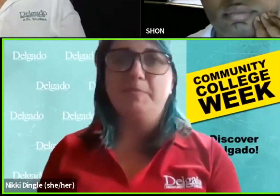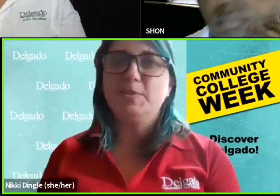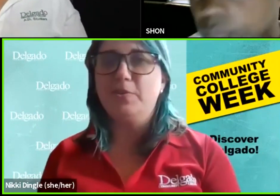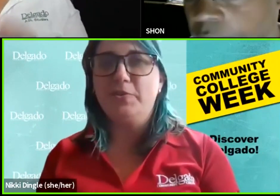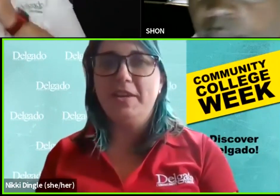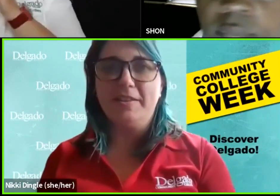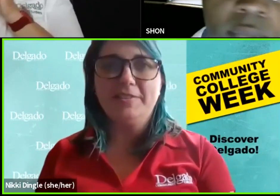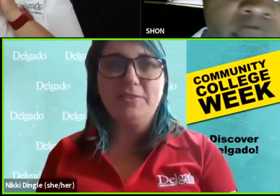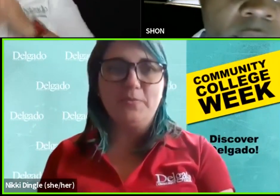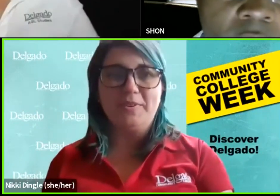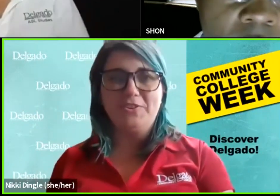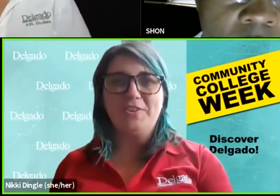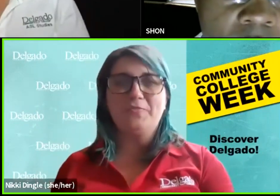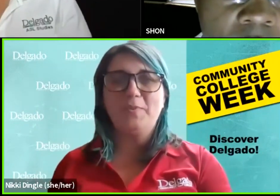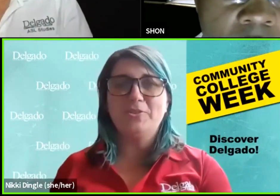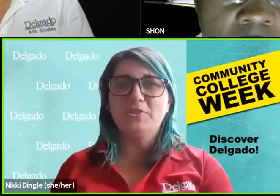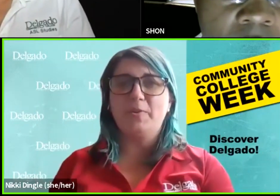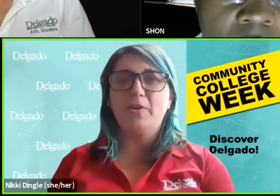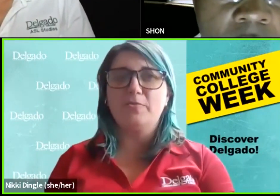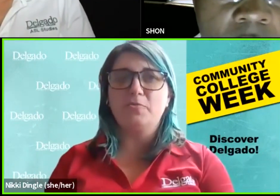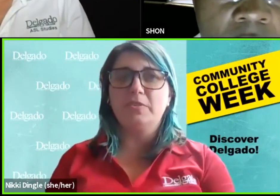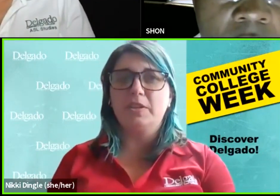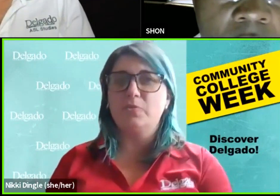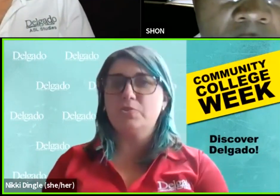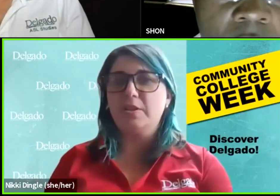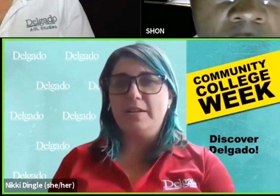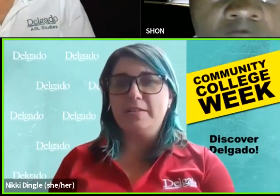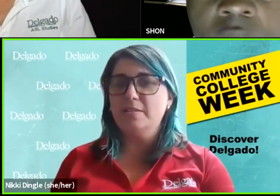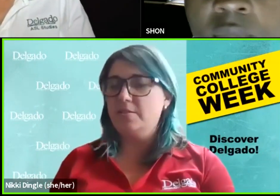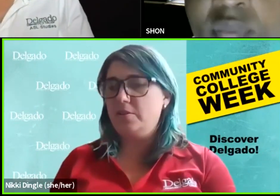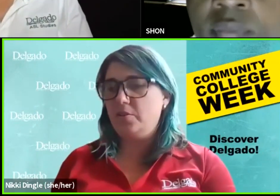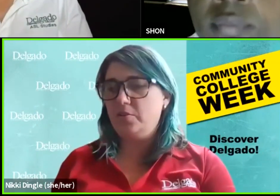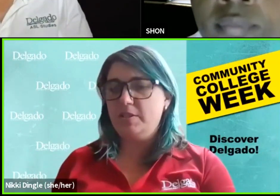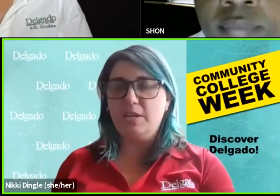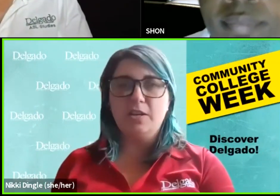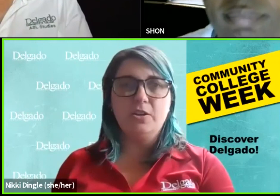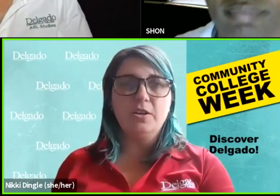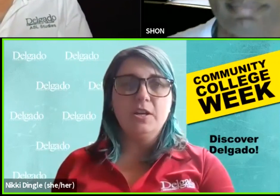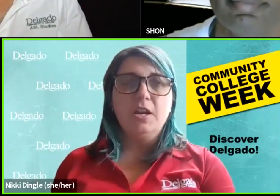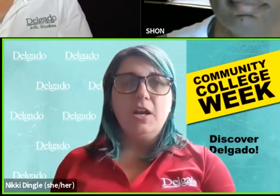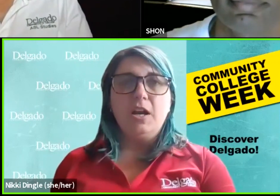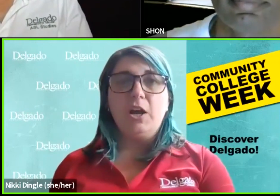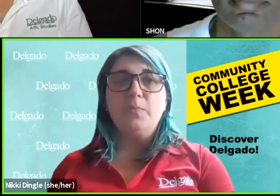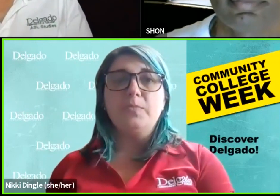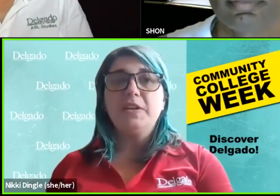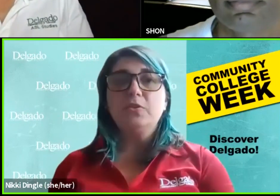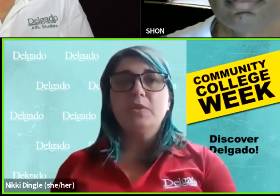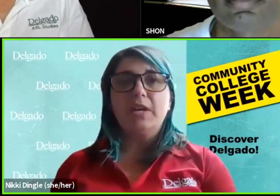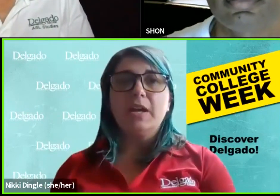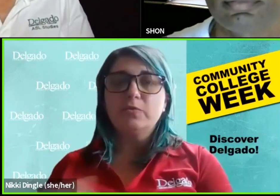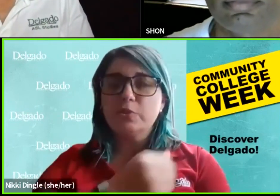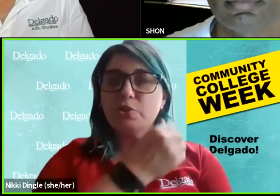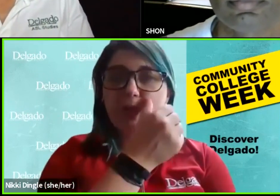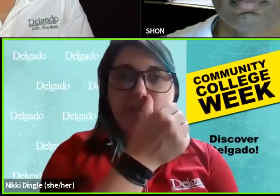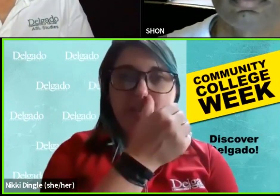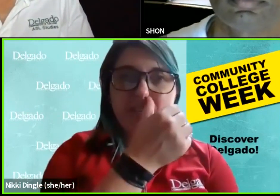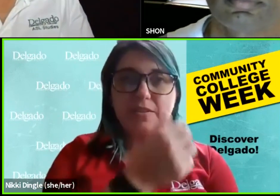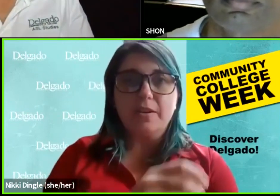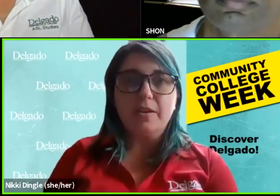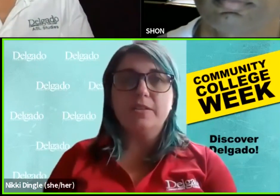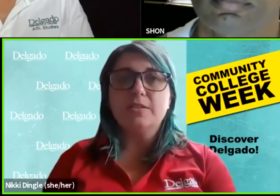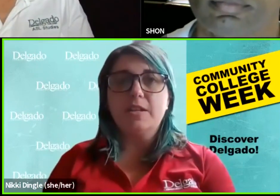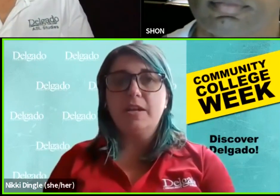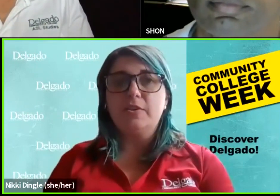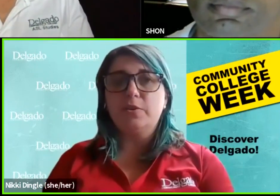Awesome. So yeah, that's some good information about our foreign language classes that y'all can take here. Thank you again for joining